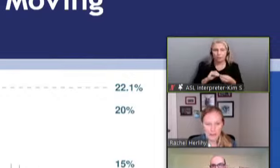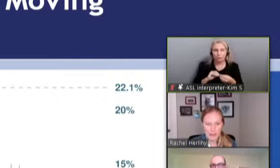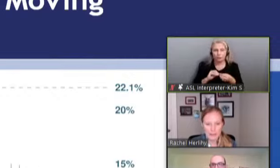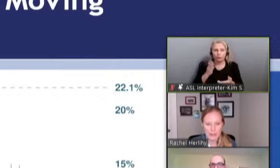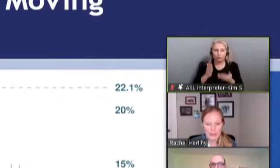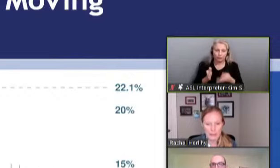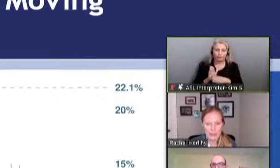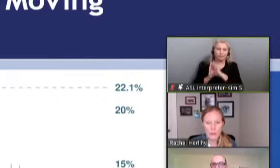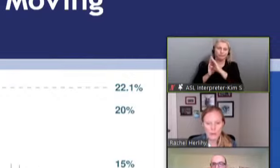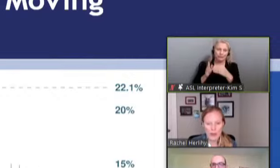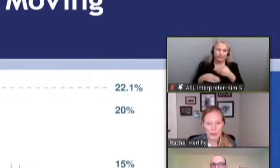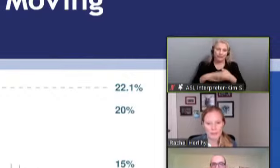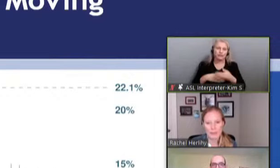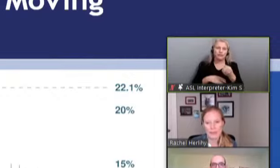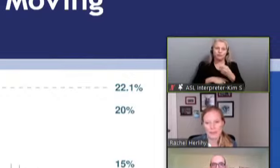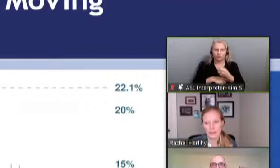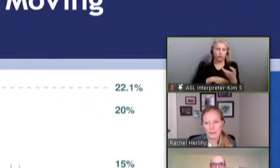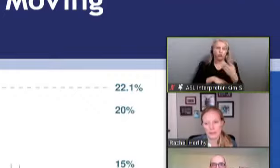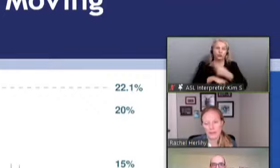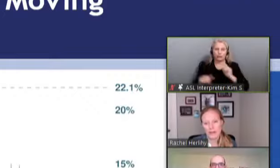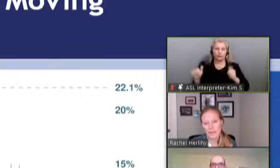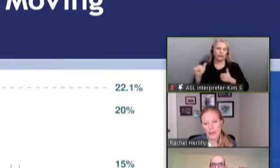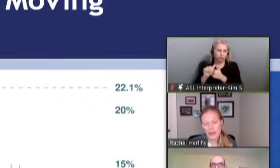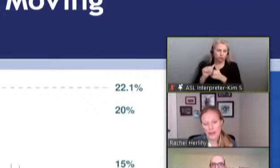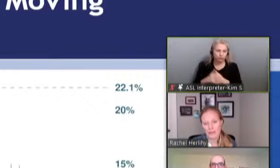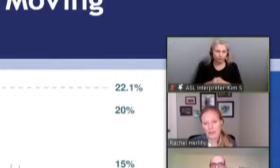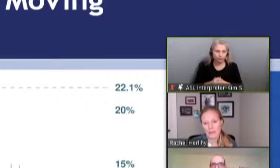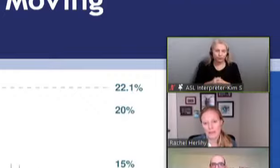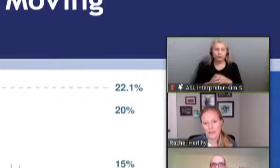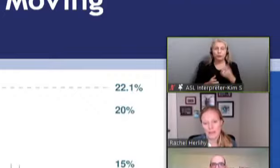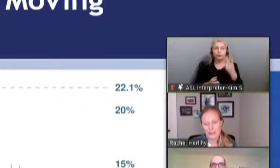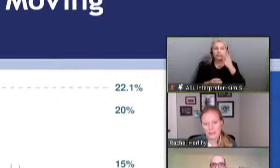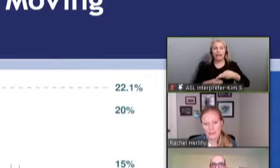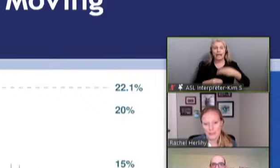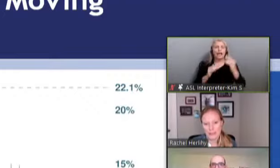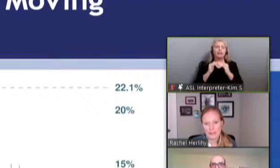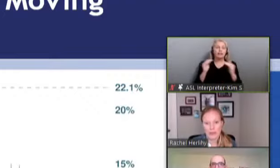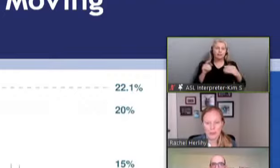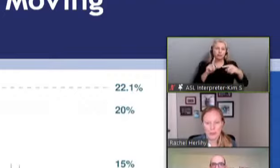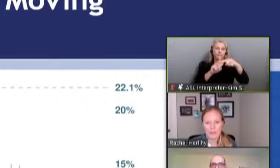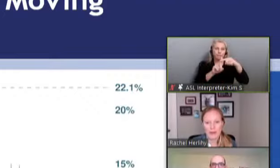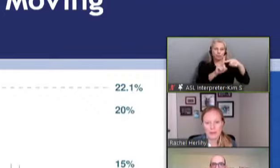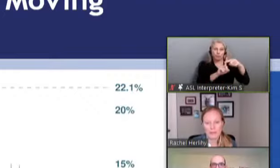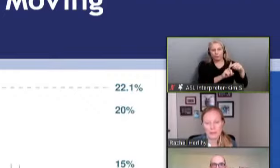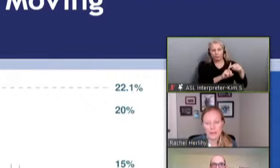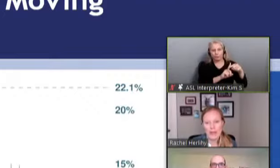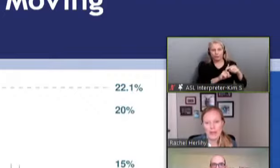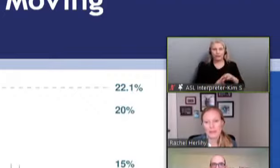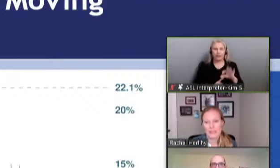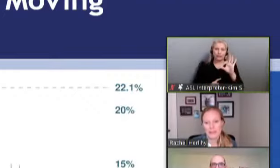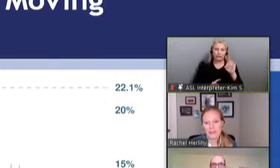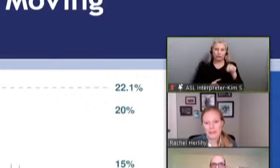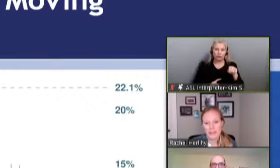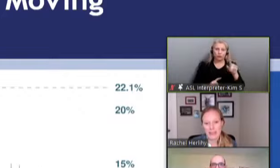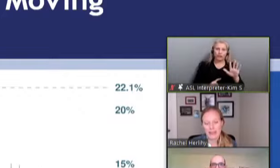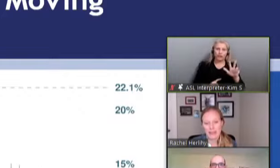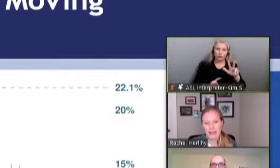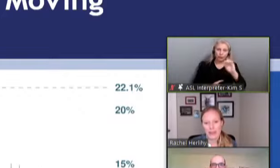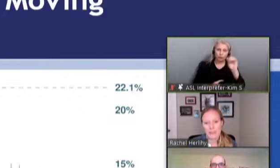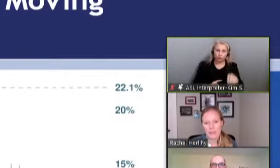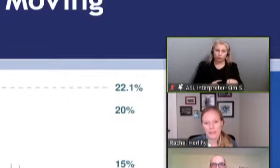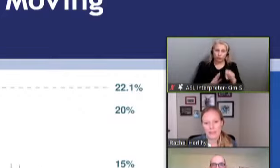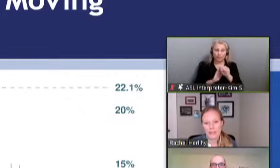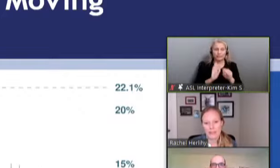the next couple of days. But overall, we do continue to see very high levels of positivity, so 9.53% in the